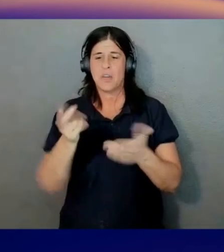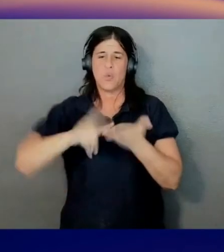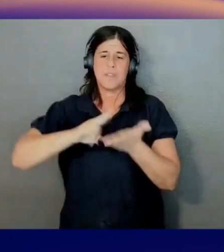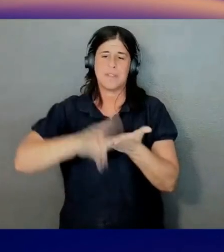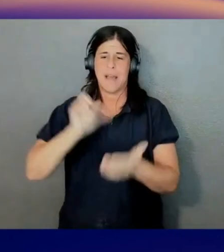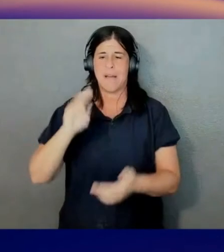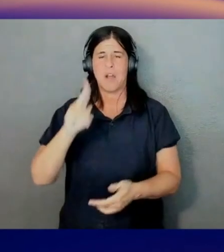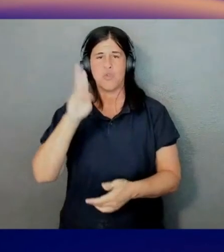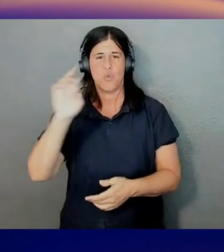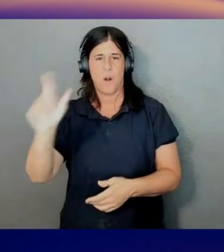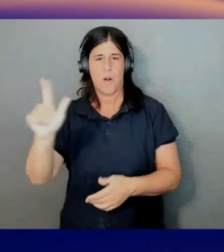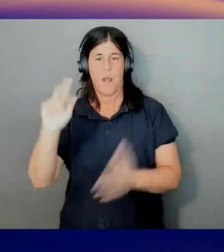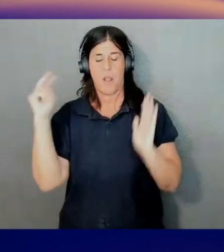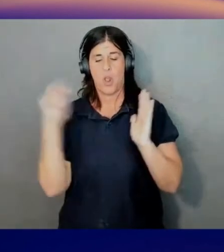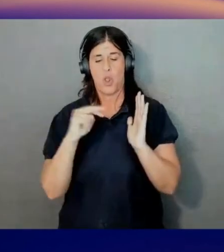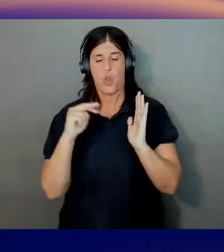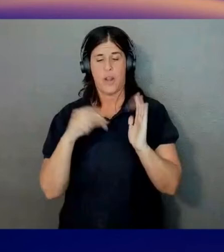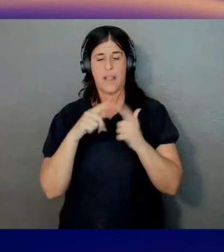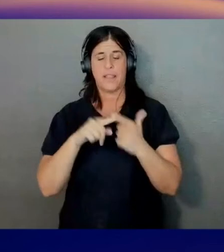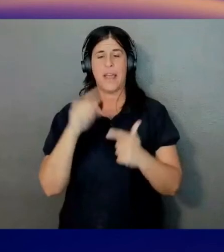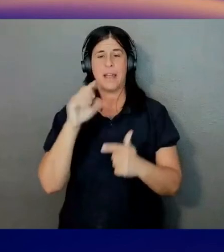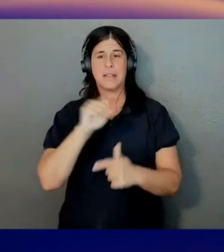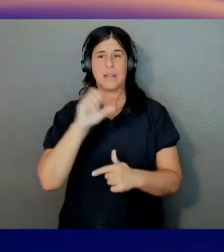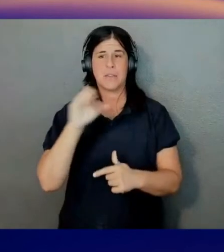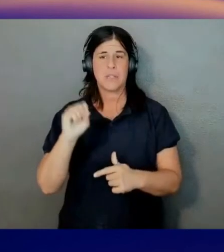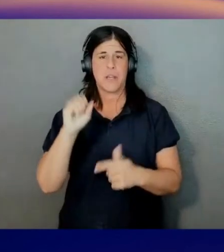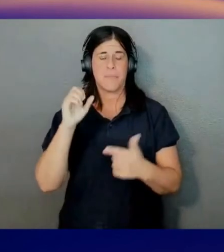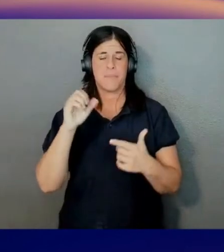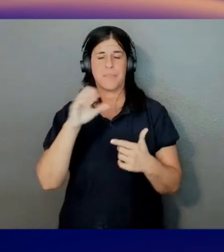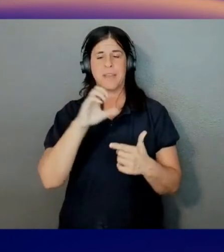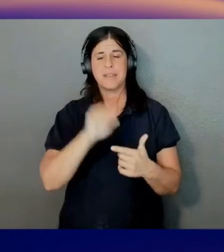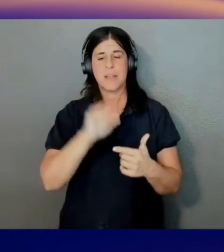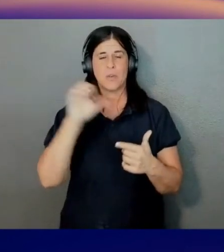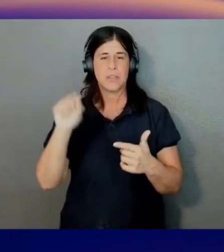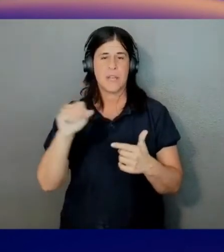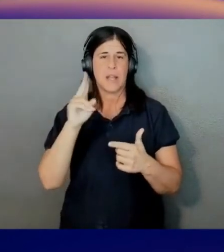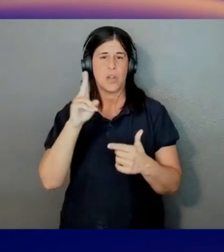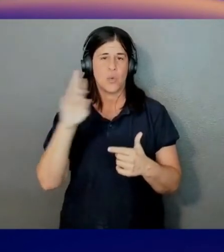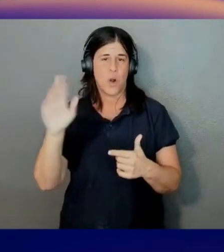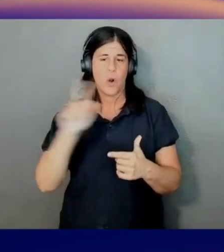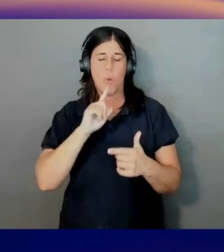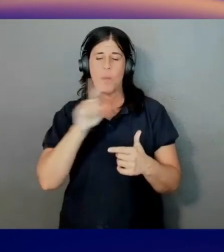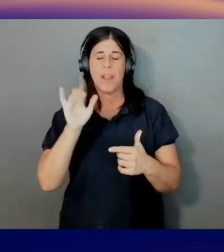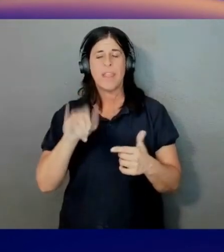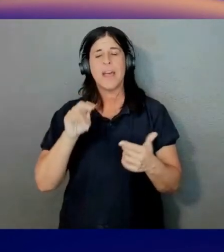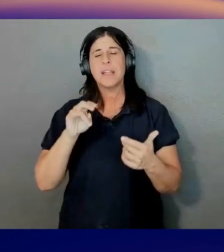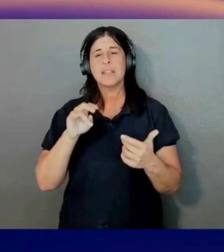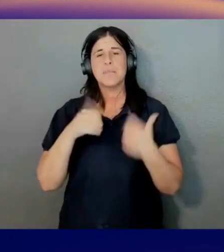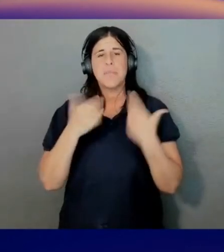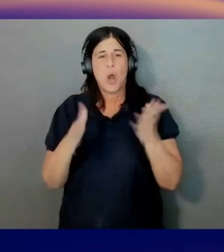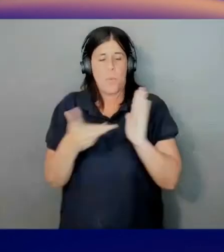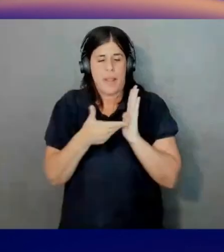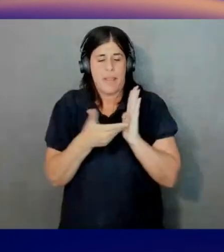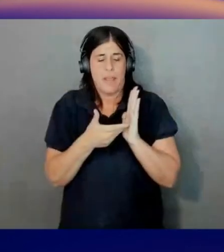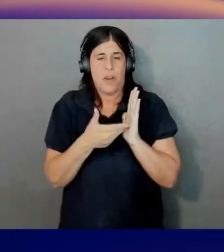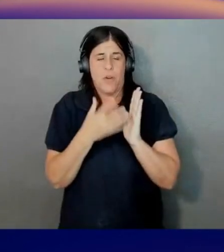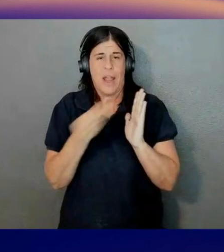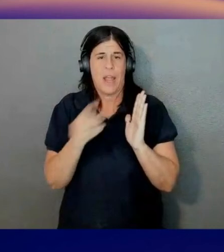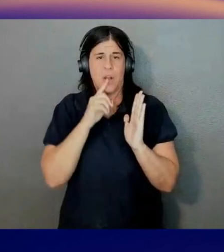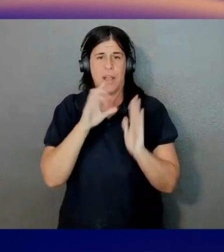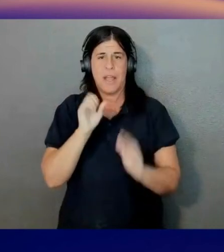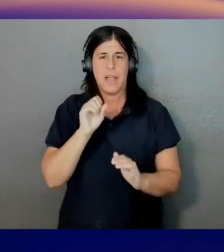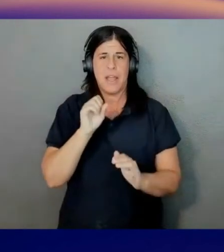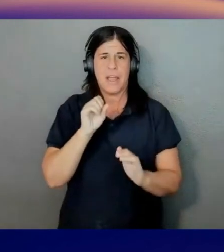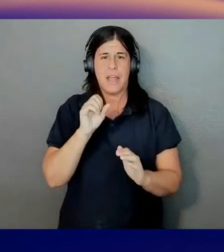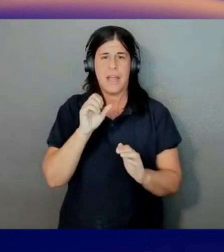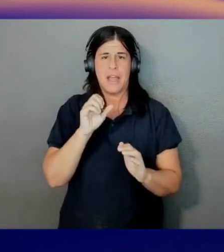at the blog post, the single sign-on URL is basically, it is given here. It is SP-initiated